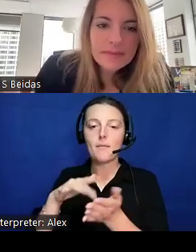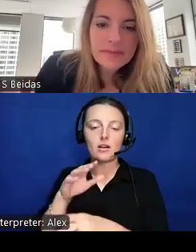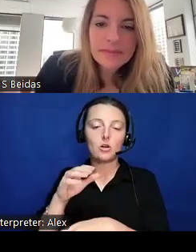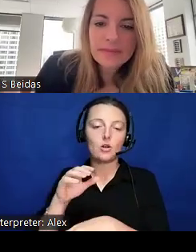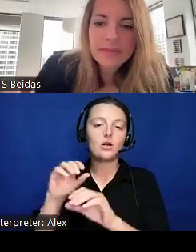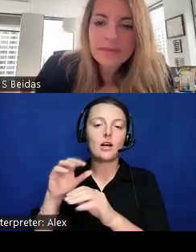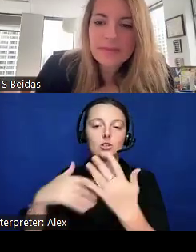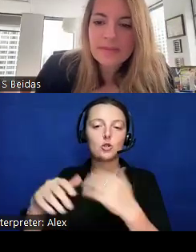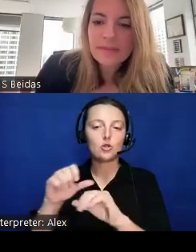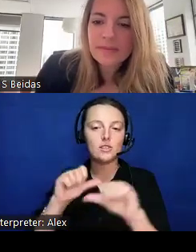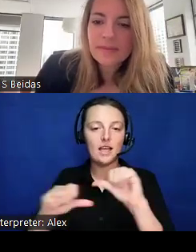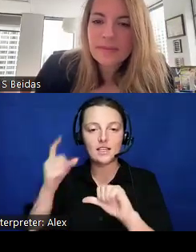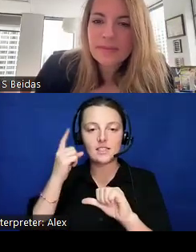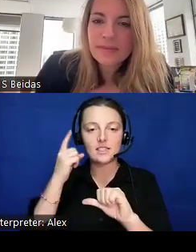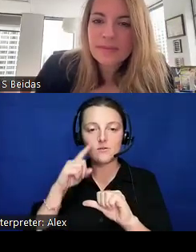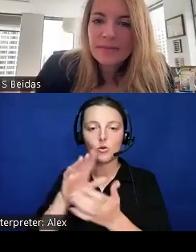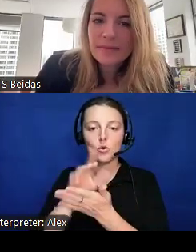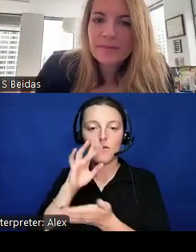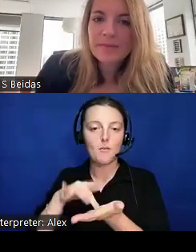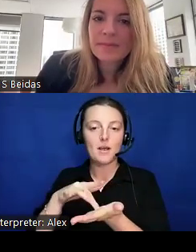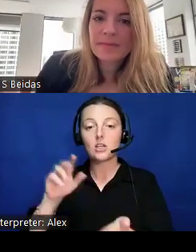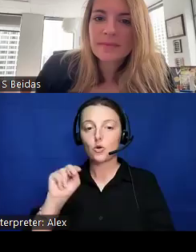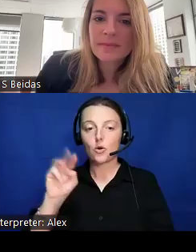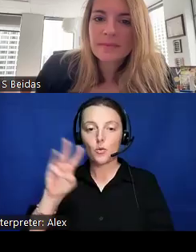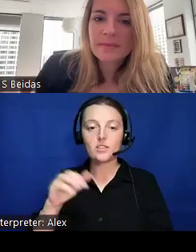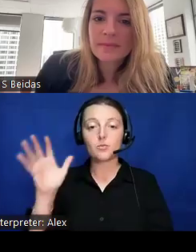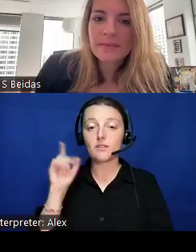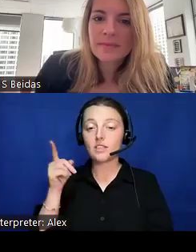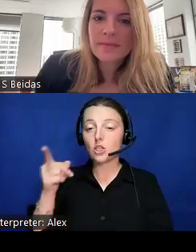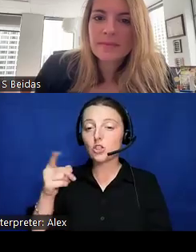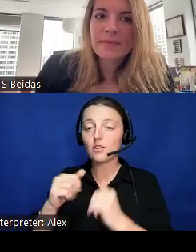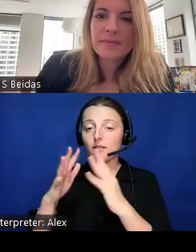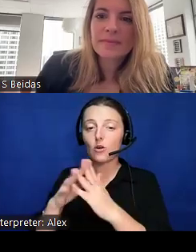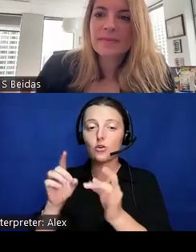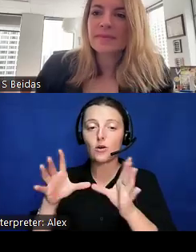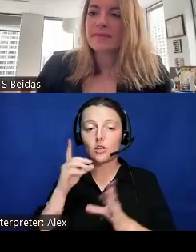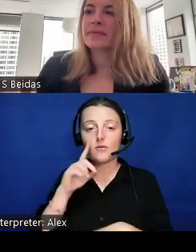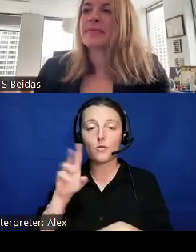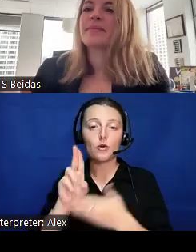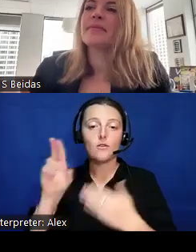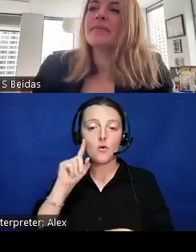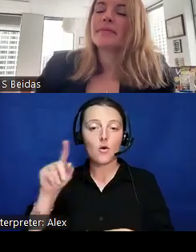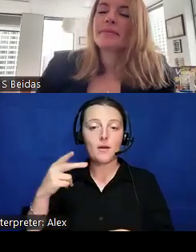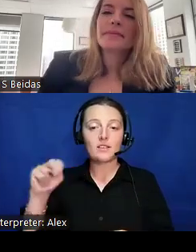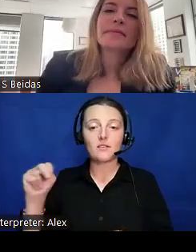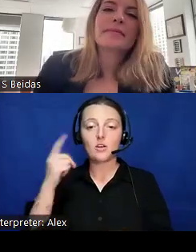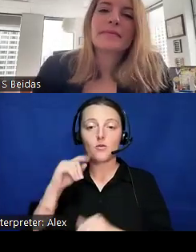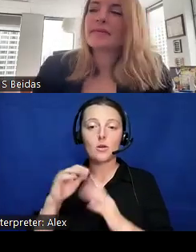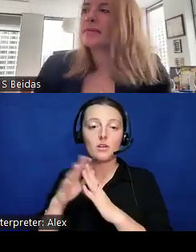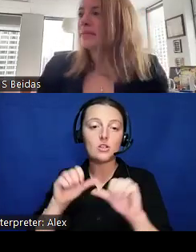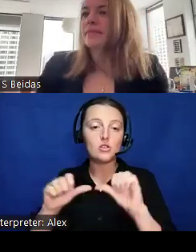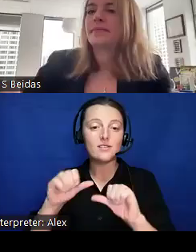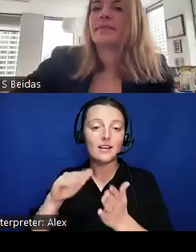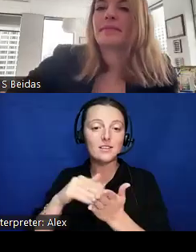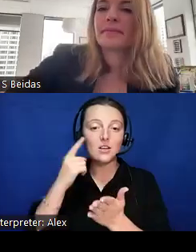founding director of the University of Pennsylvania Implementation Science Center at the Leonard Davis Institute, and the director of the Penn Medicine Nudge